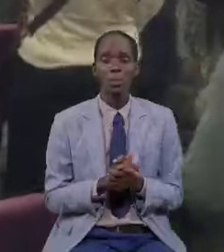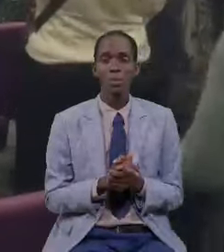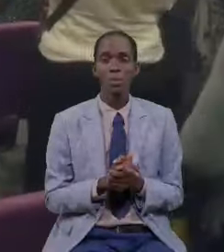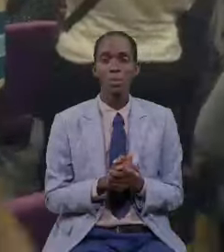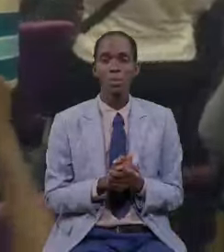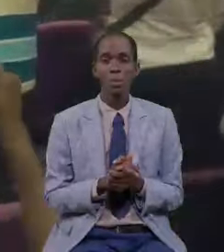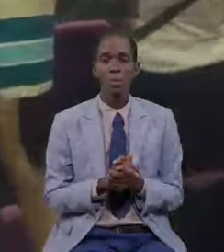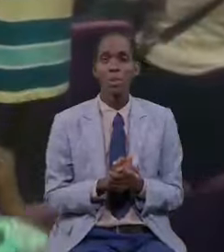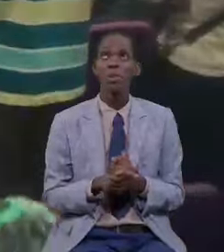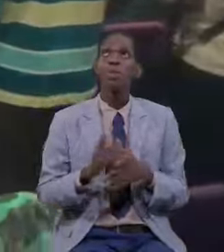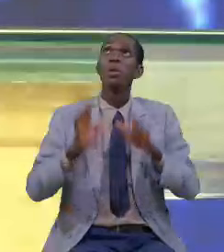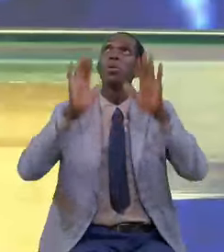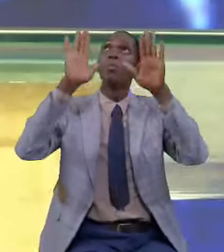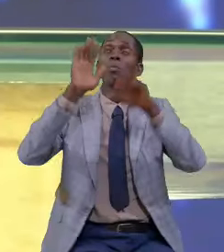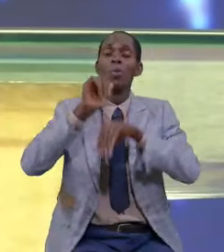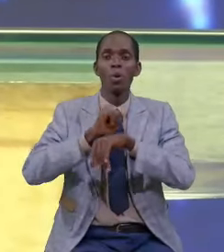Miracle upon your life.